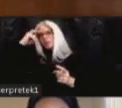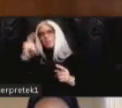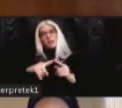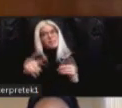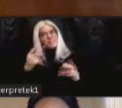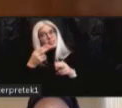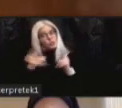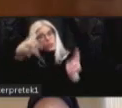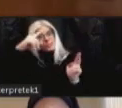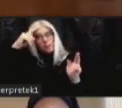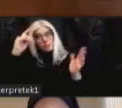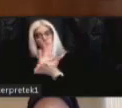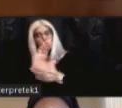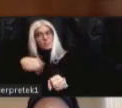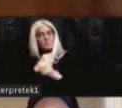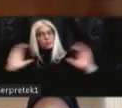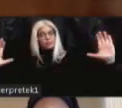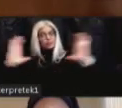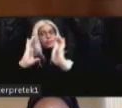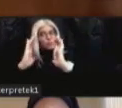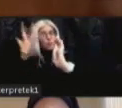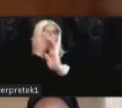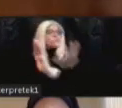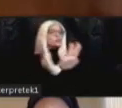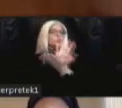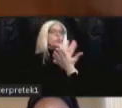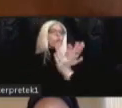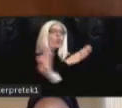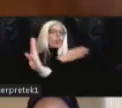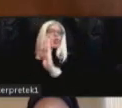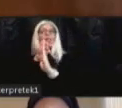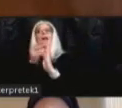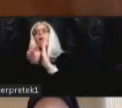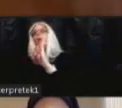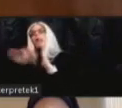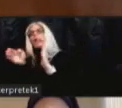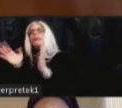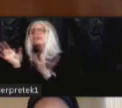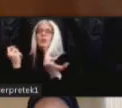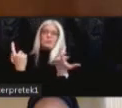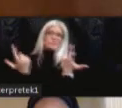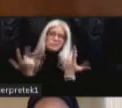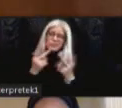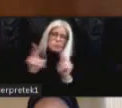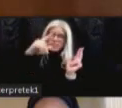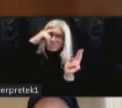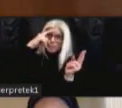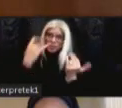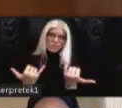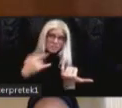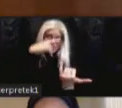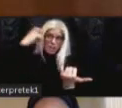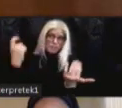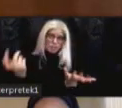school year started so late, they're going to go much later than they usually do, and then they'll start a lot earlier. So this is going to be the shortest amount of time our K through